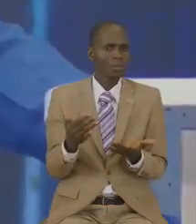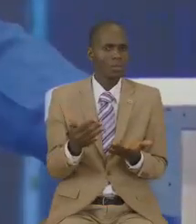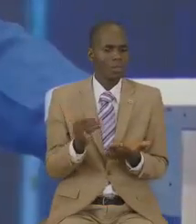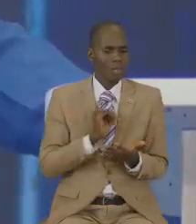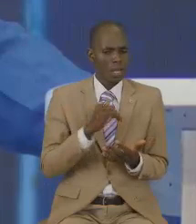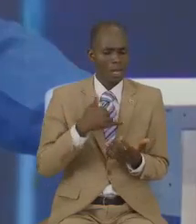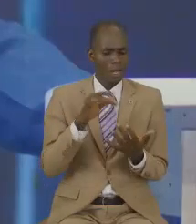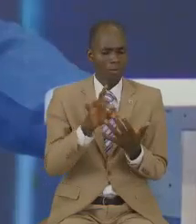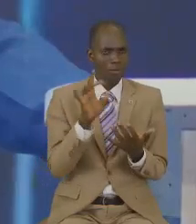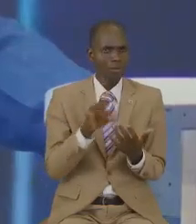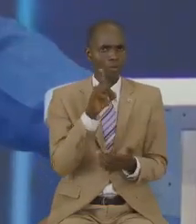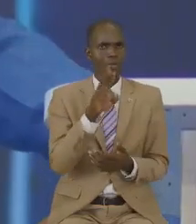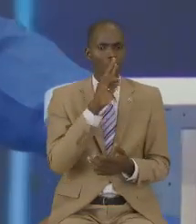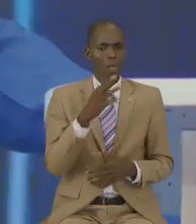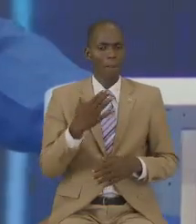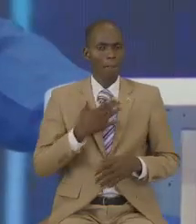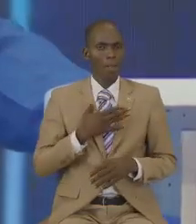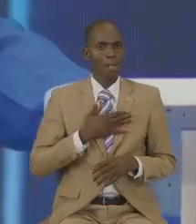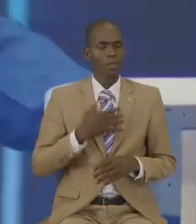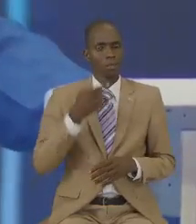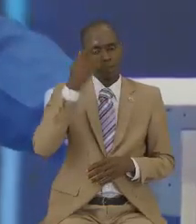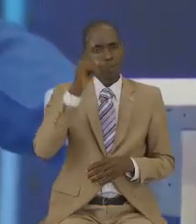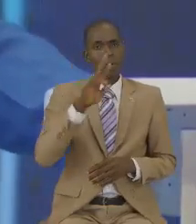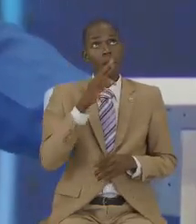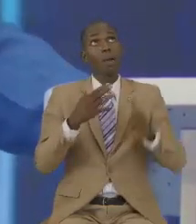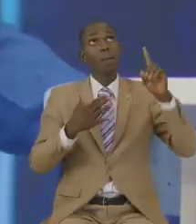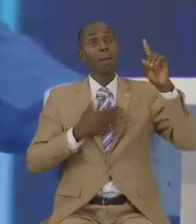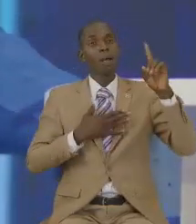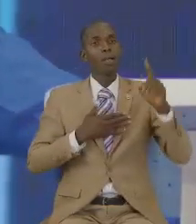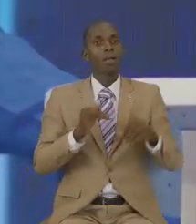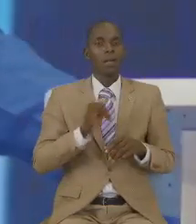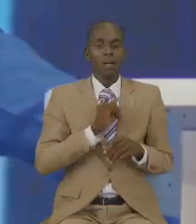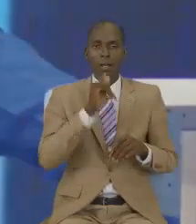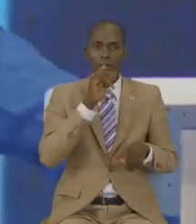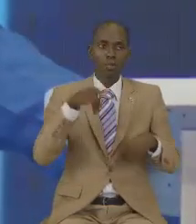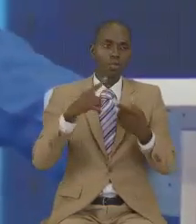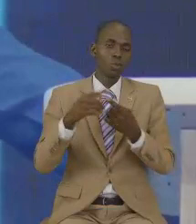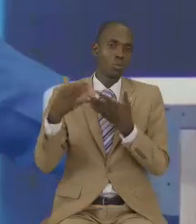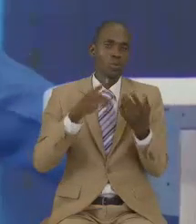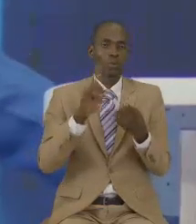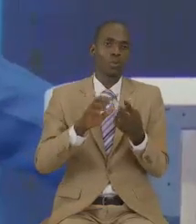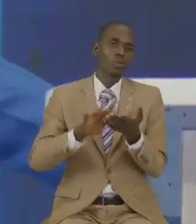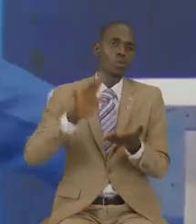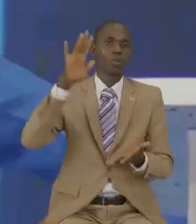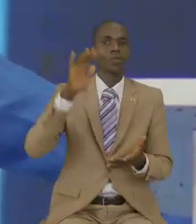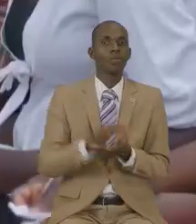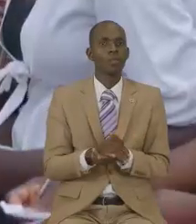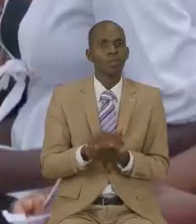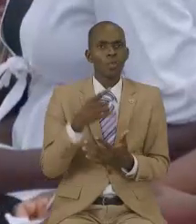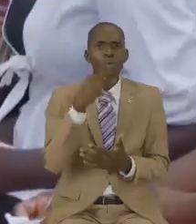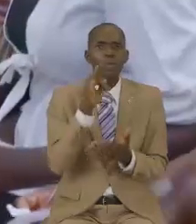You are mine. And because you are mine, I'm going to bring you to glory. Where are you